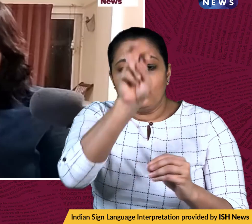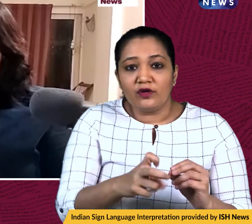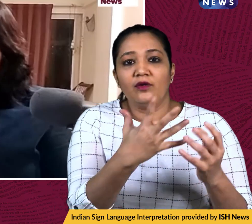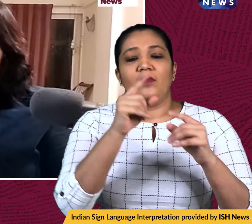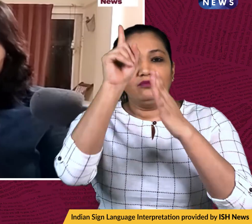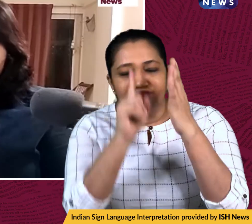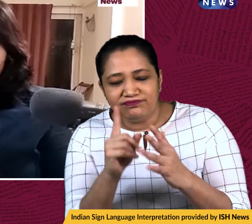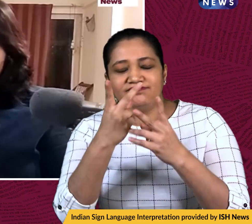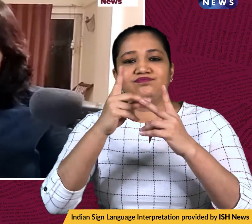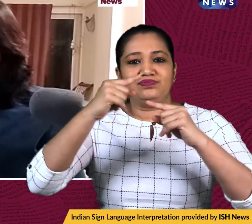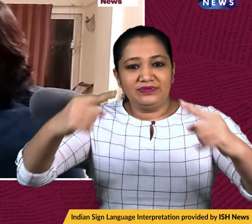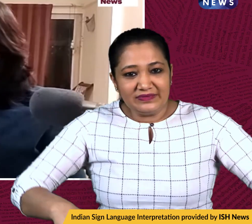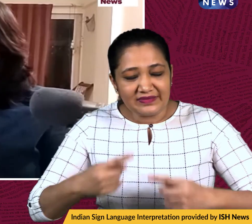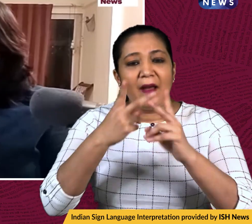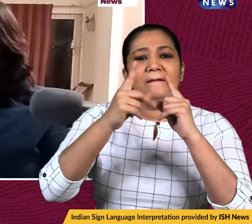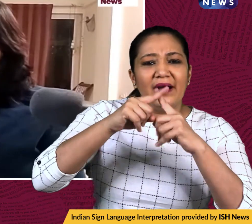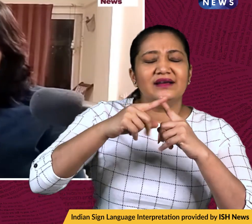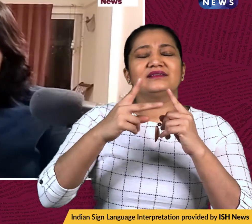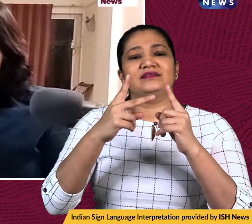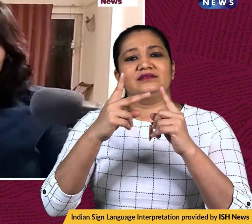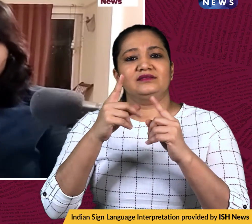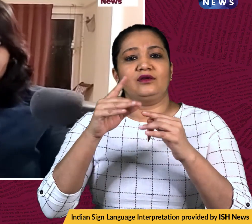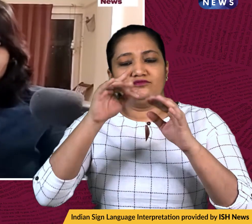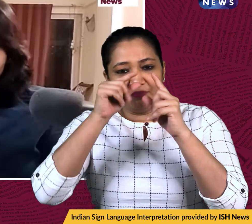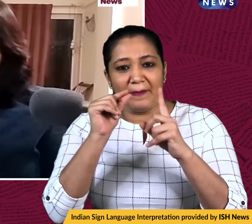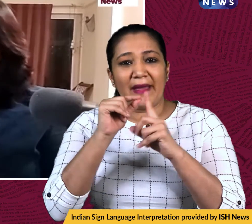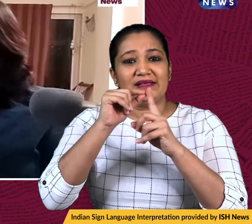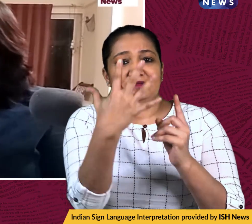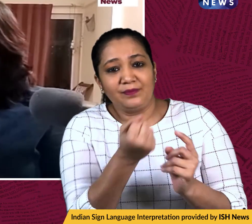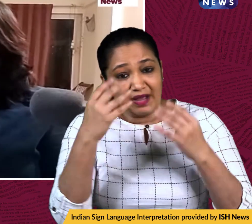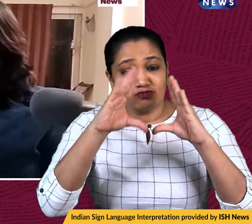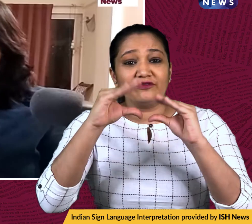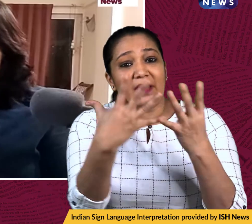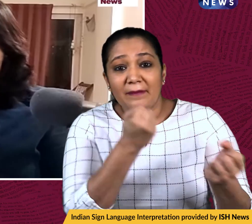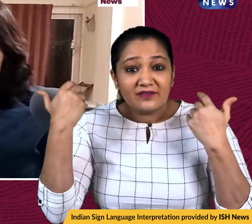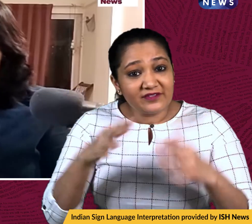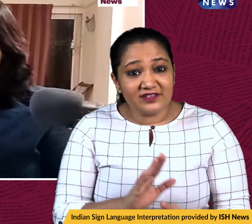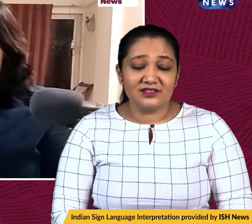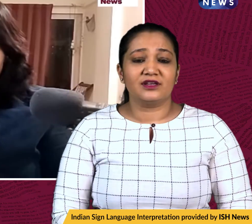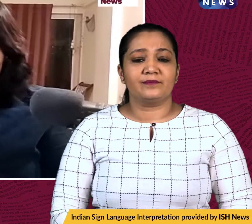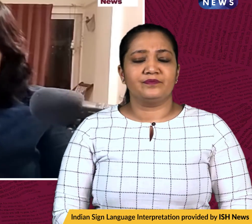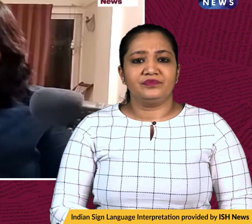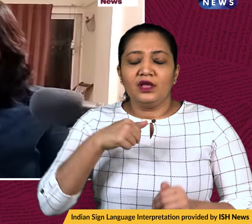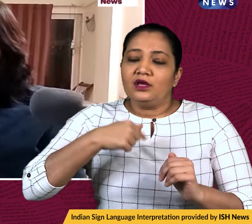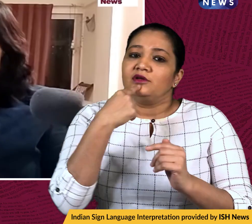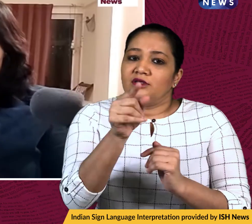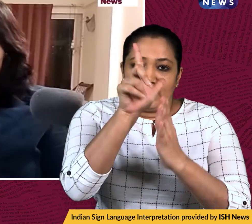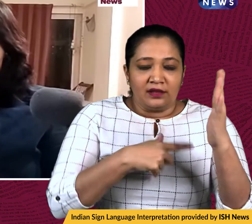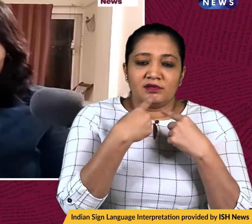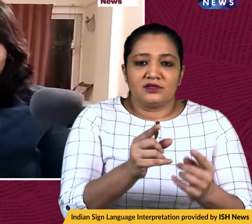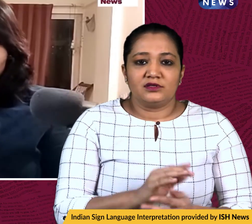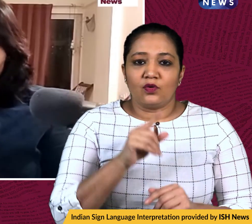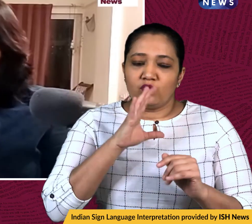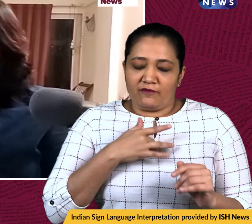for weapons, including a missile system. Now, in a press statement, the Guild has said that it is noted with deep concern the